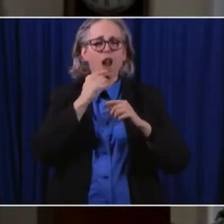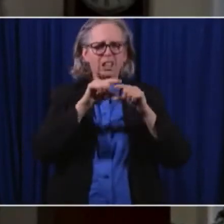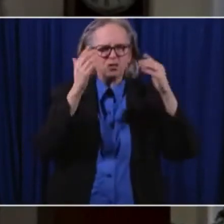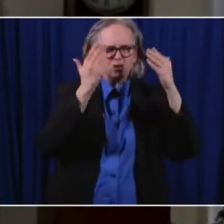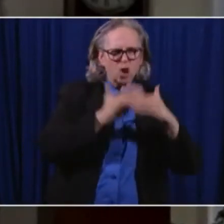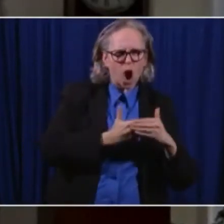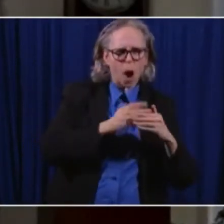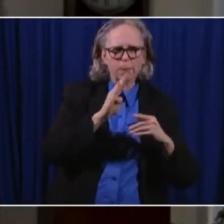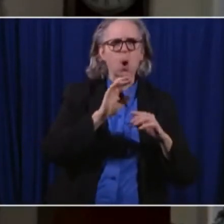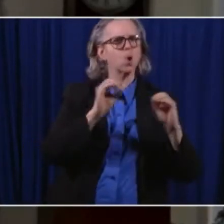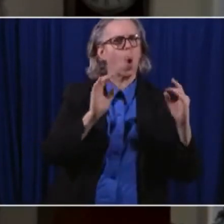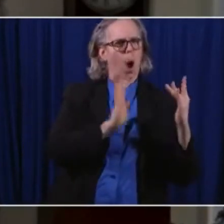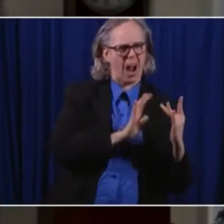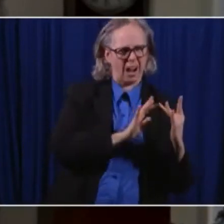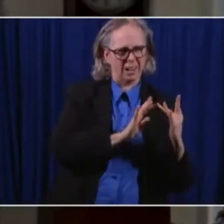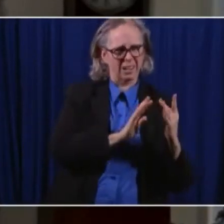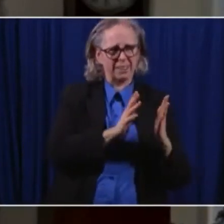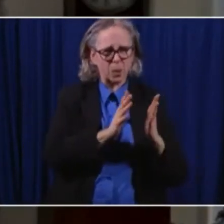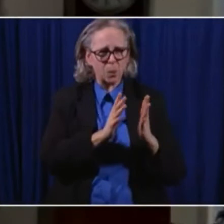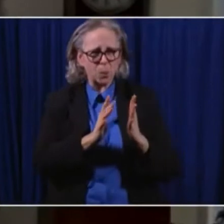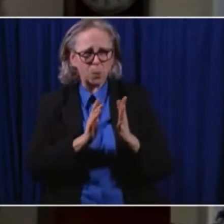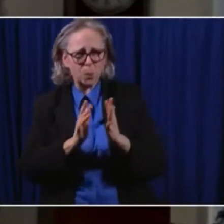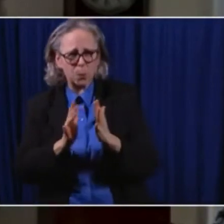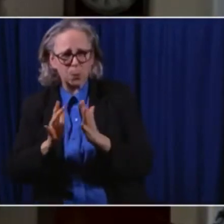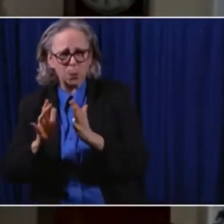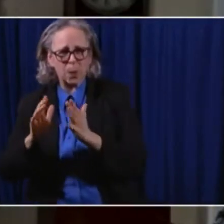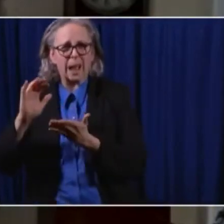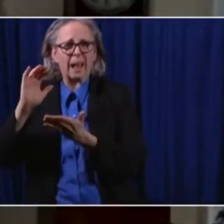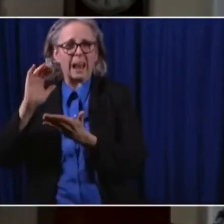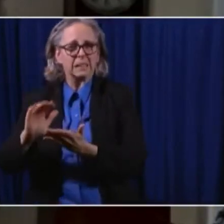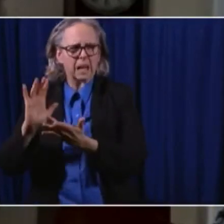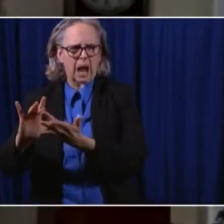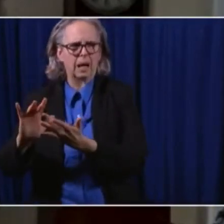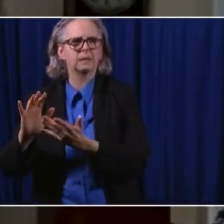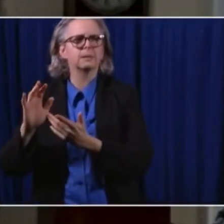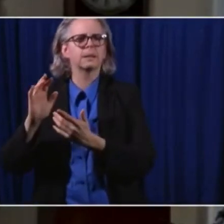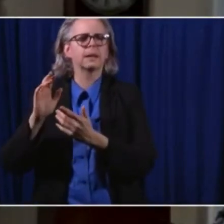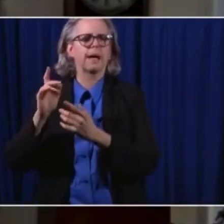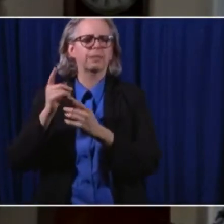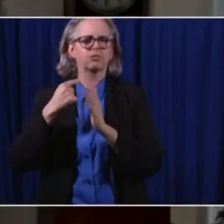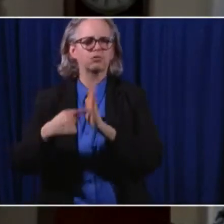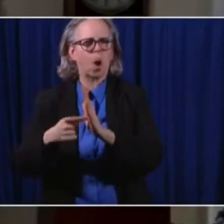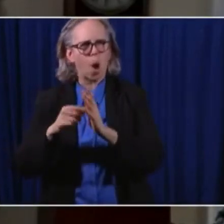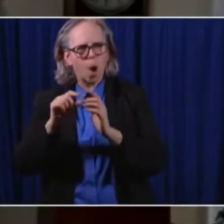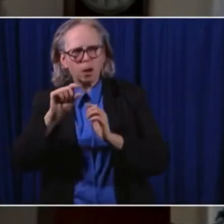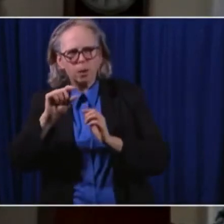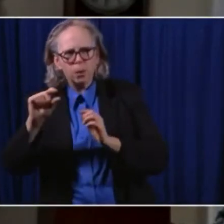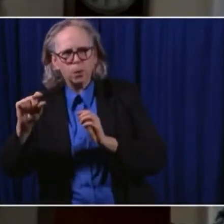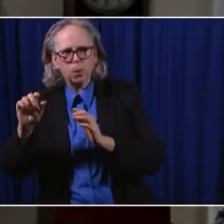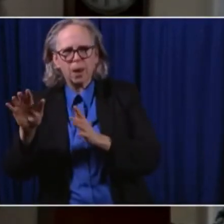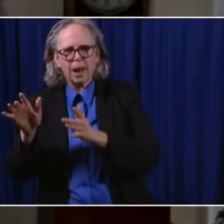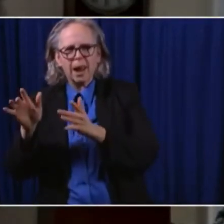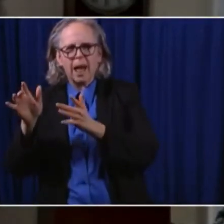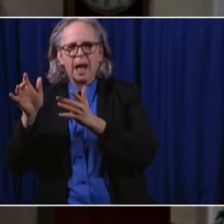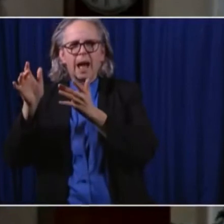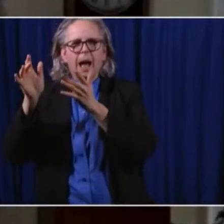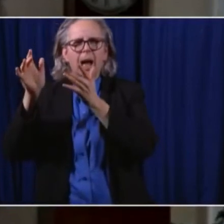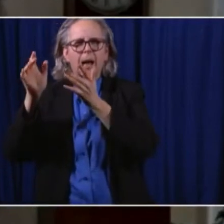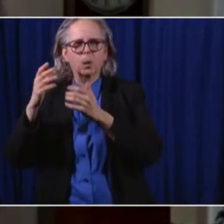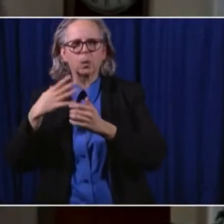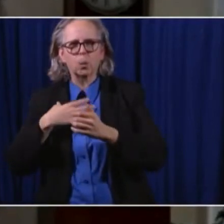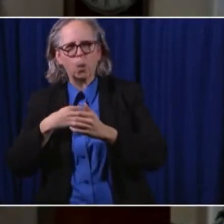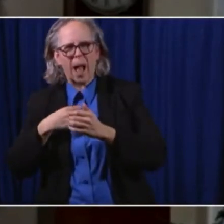fewer contacts of individuals are the blue, and then it goes across here. And here, these counties would be